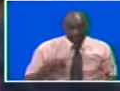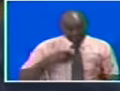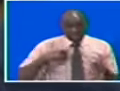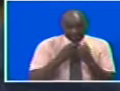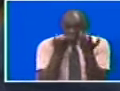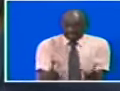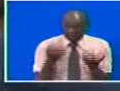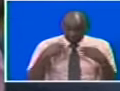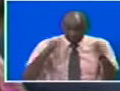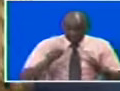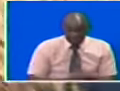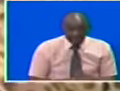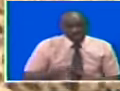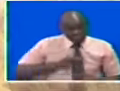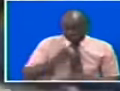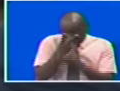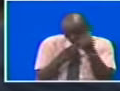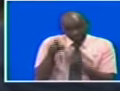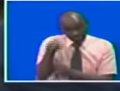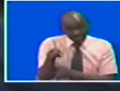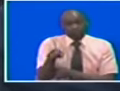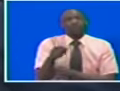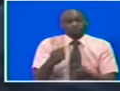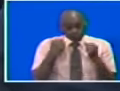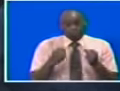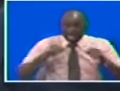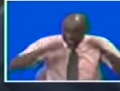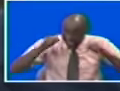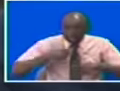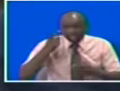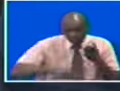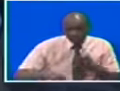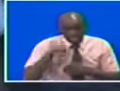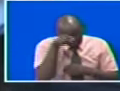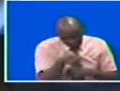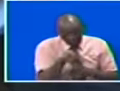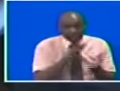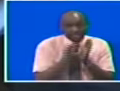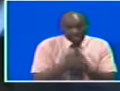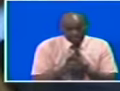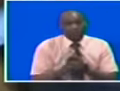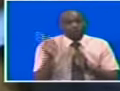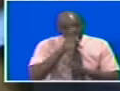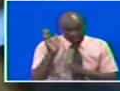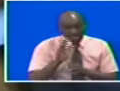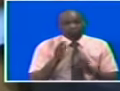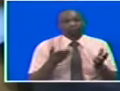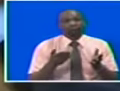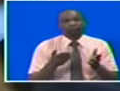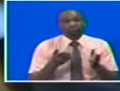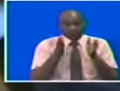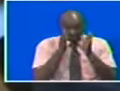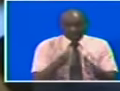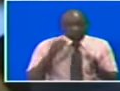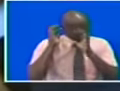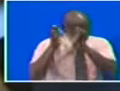has happened here. Hawa kina mama wawili wakakamavu, wakakubaliana yule asonge kama Wiper Democratic Movement candidate